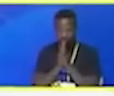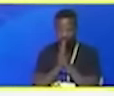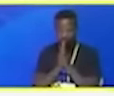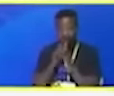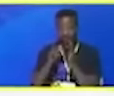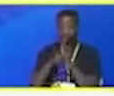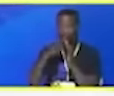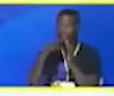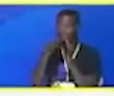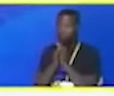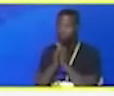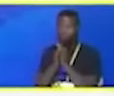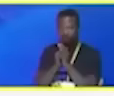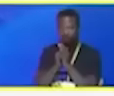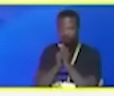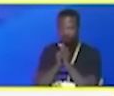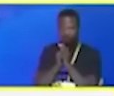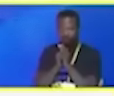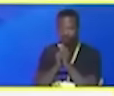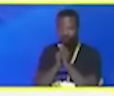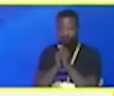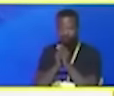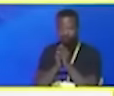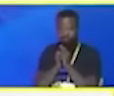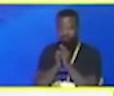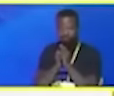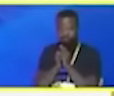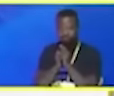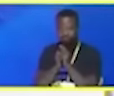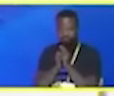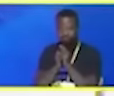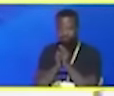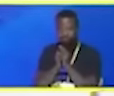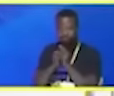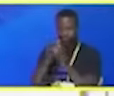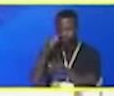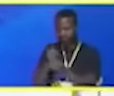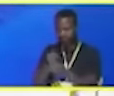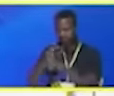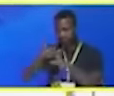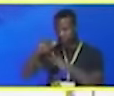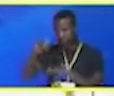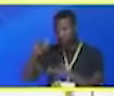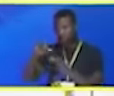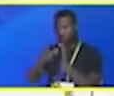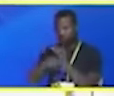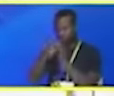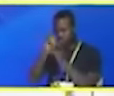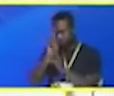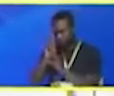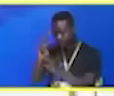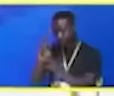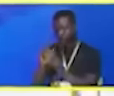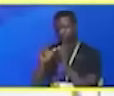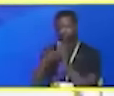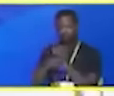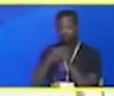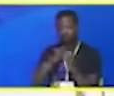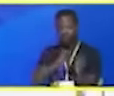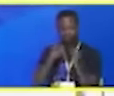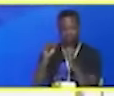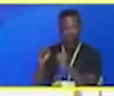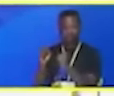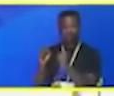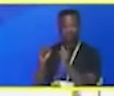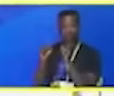it says that he opened to receive glory and honor and power,